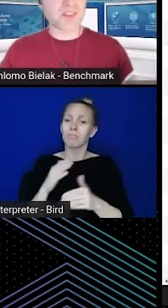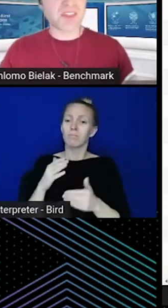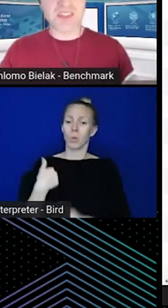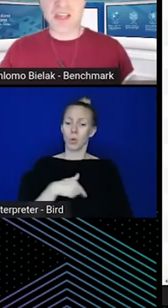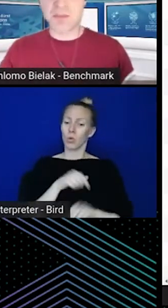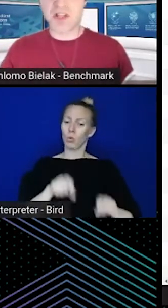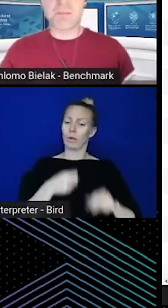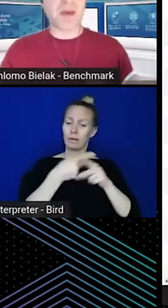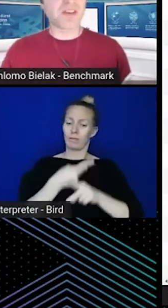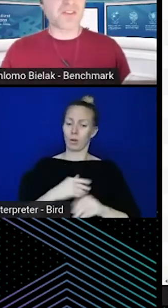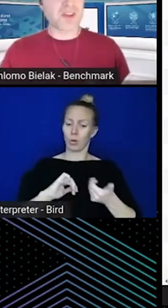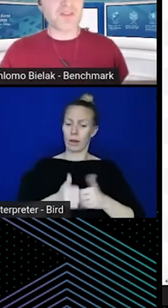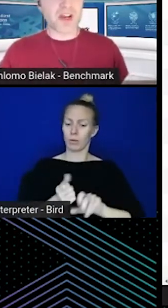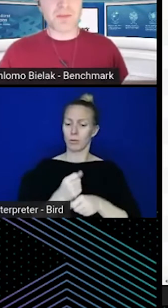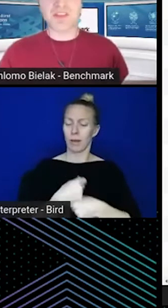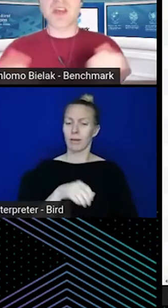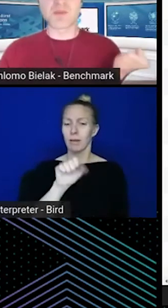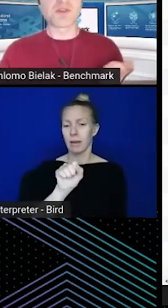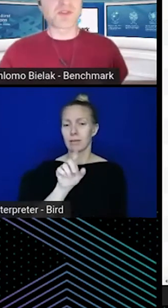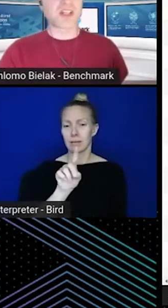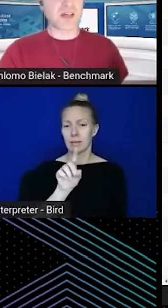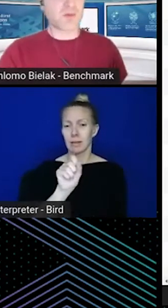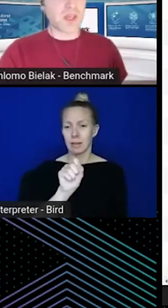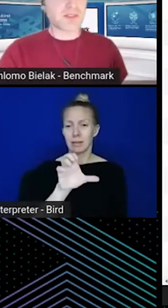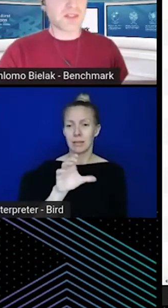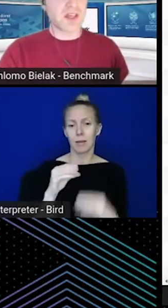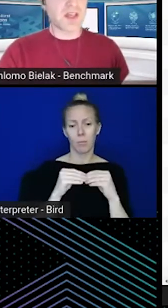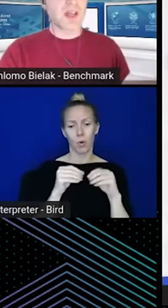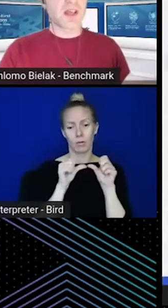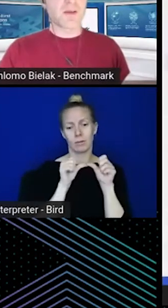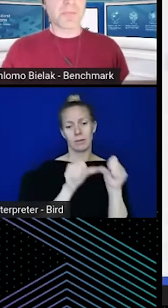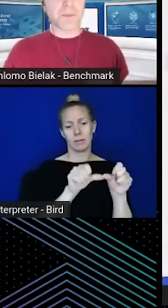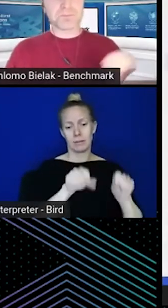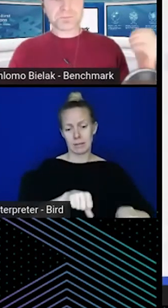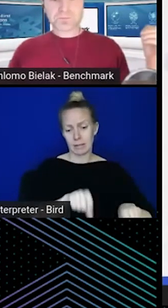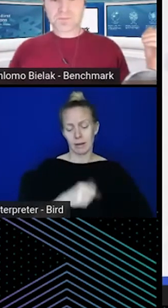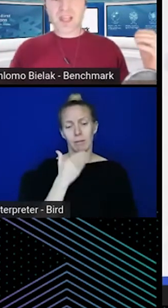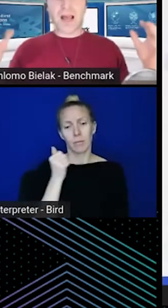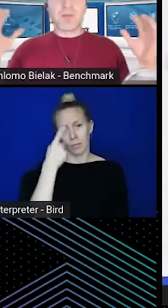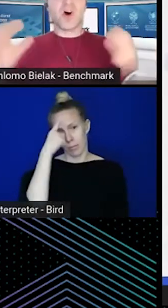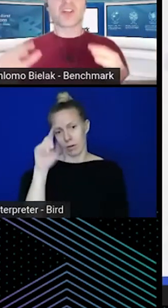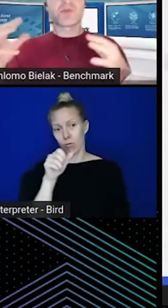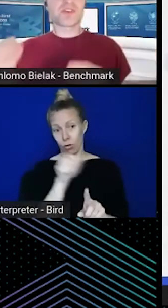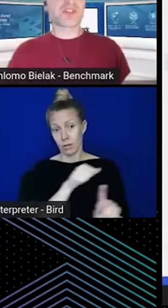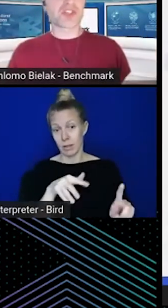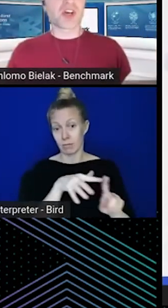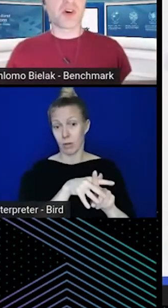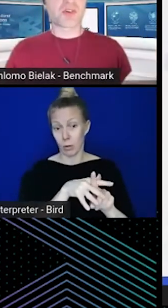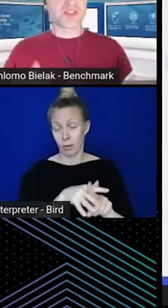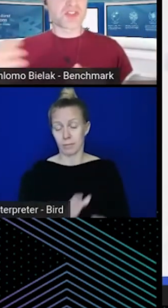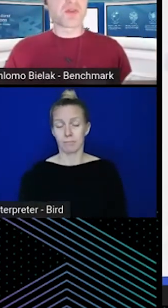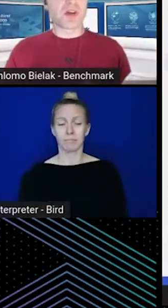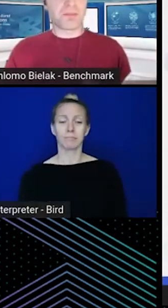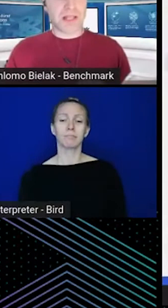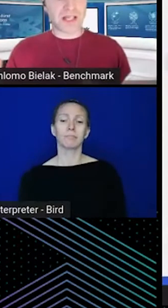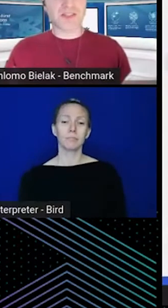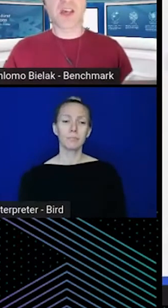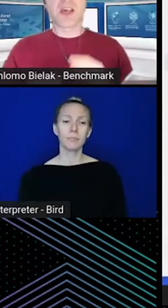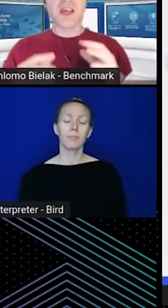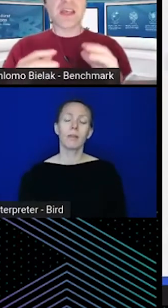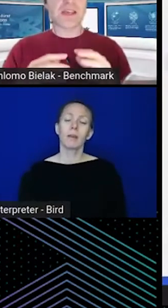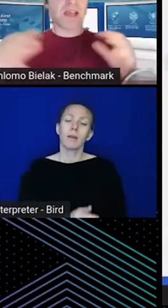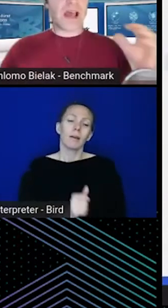more sustainable and better for the environment and reduce cloud waste. I'm not going to show, because it's too